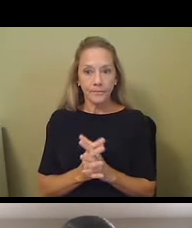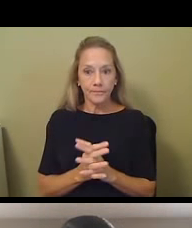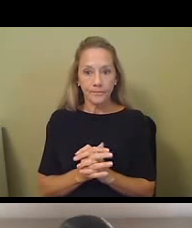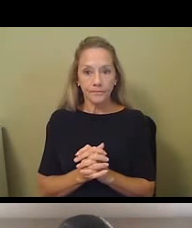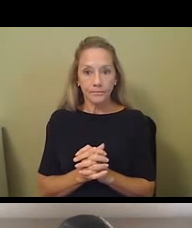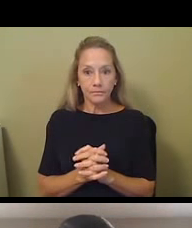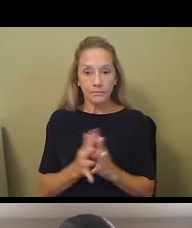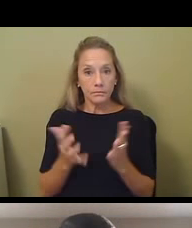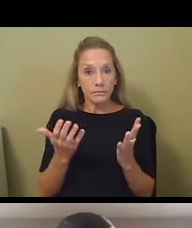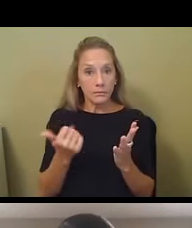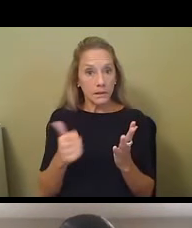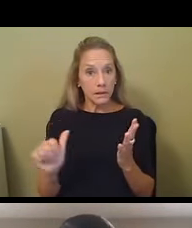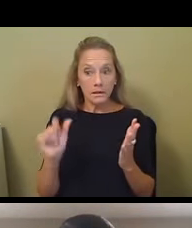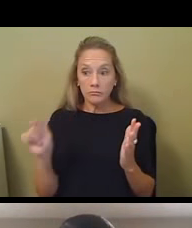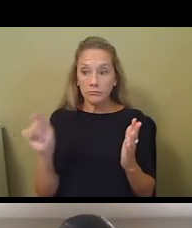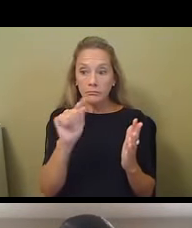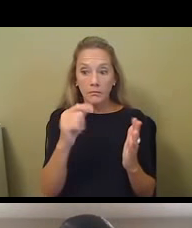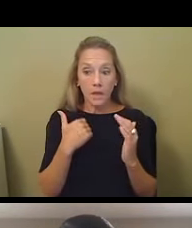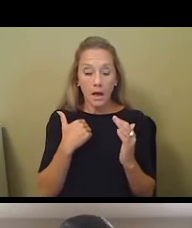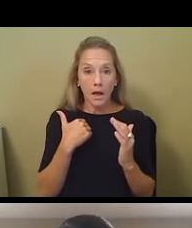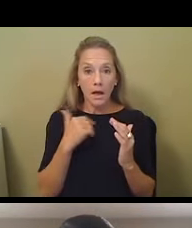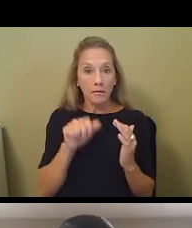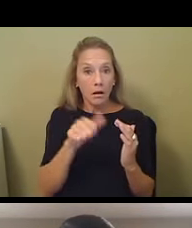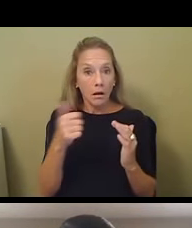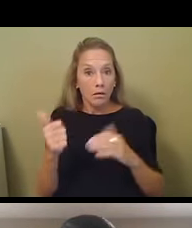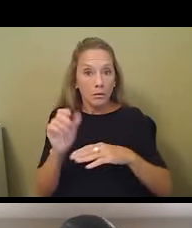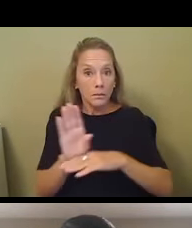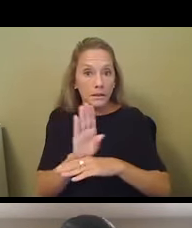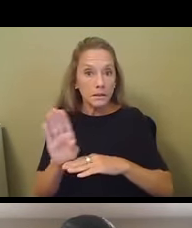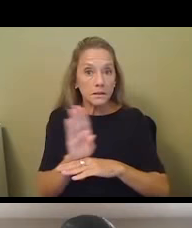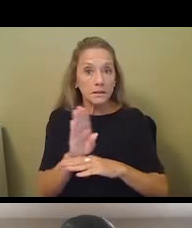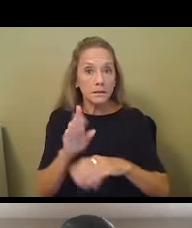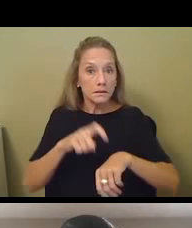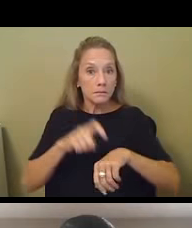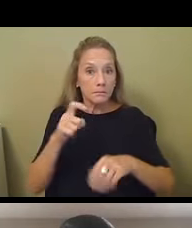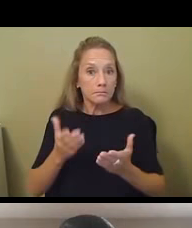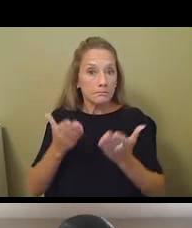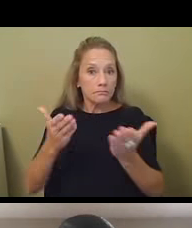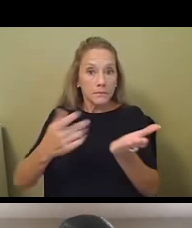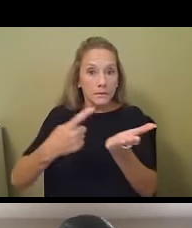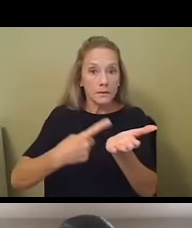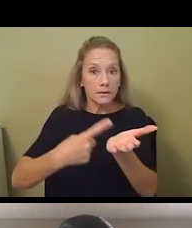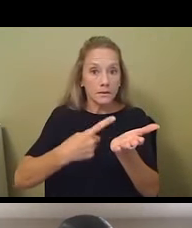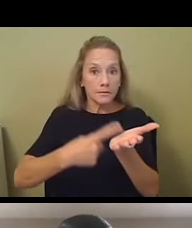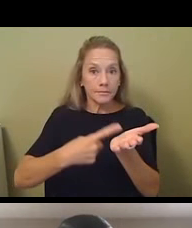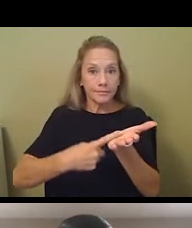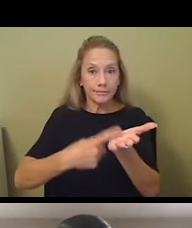anybody have any other business that we need to bring up or discuss at this point?